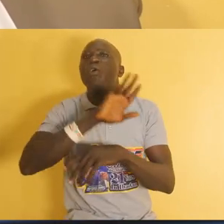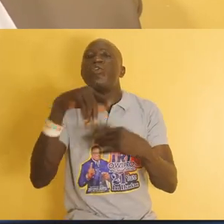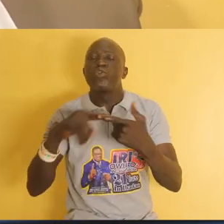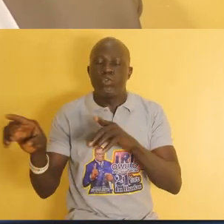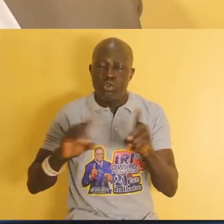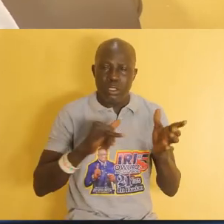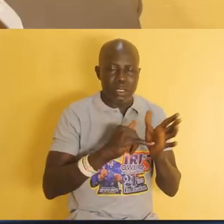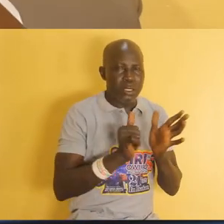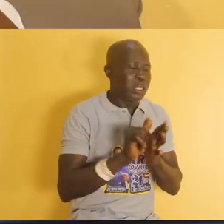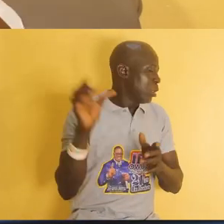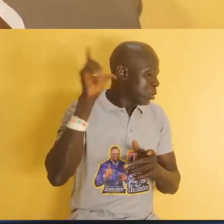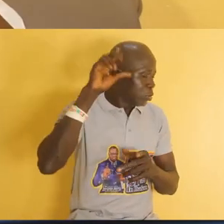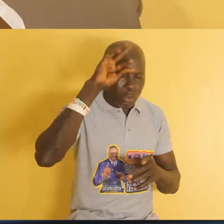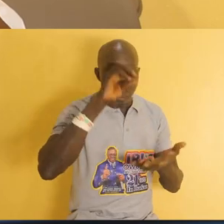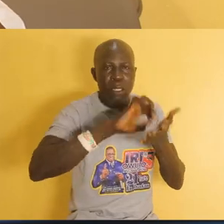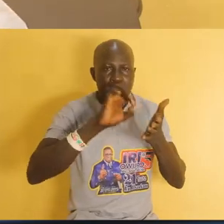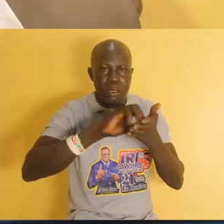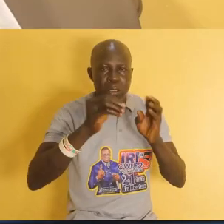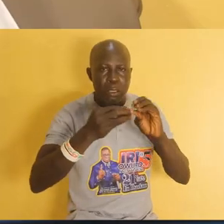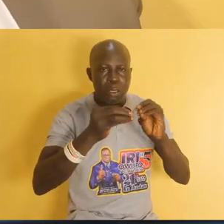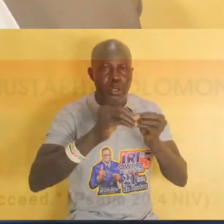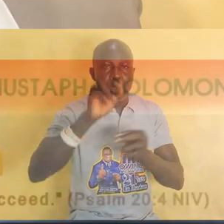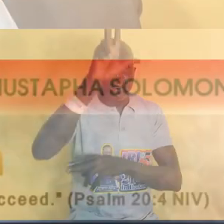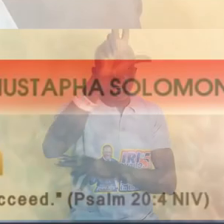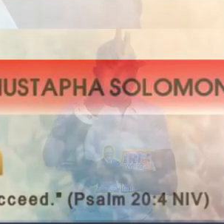se? Ajuju. Go account number. This is this account number.